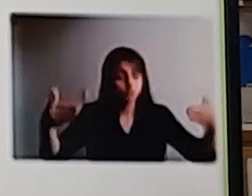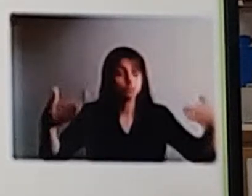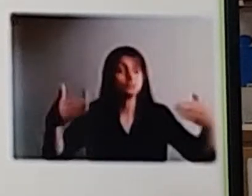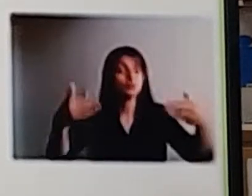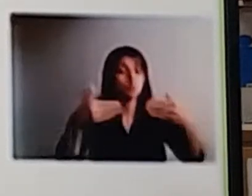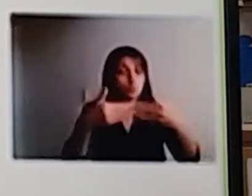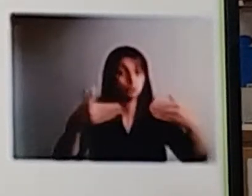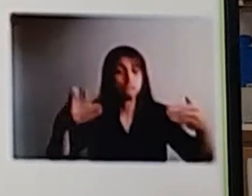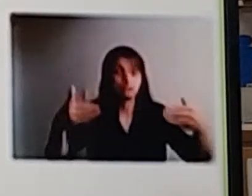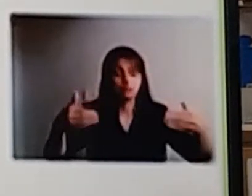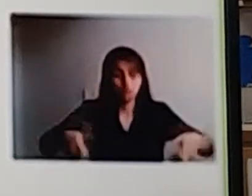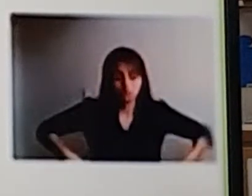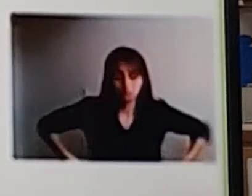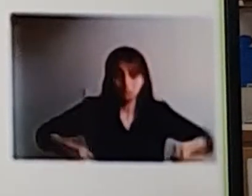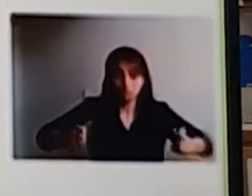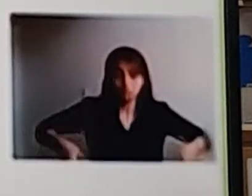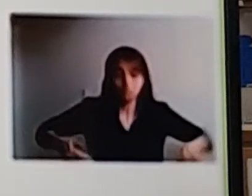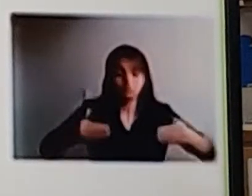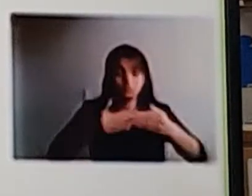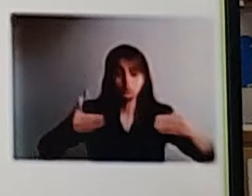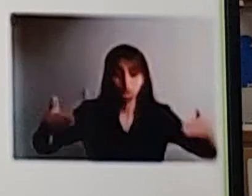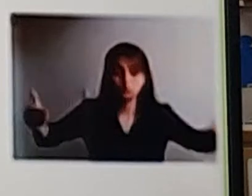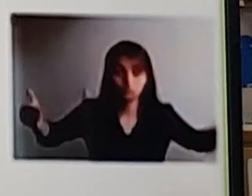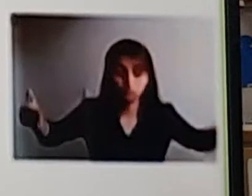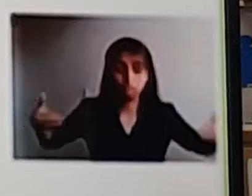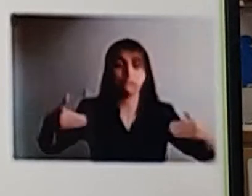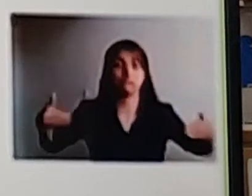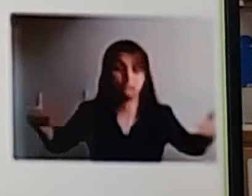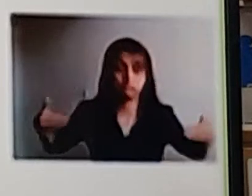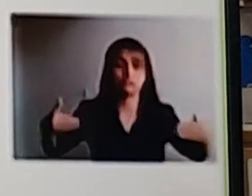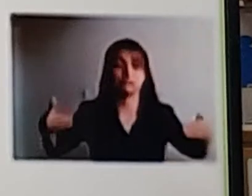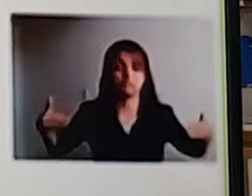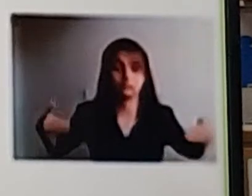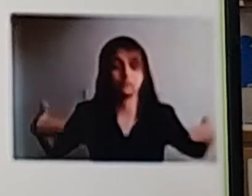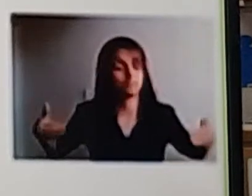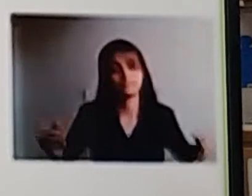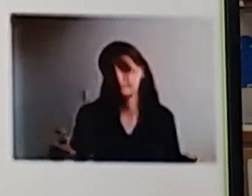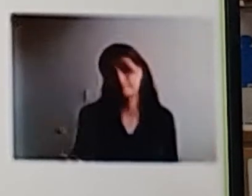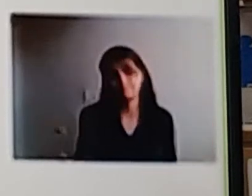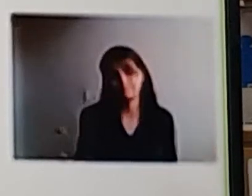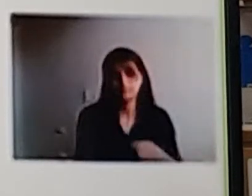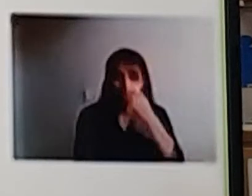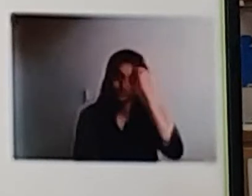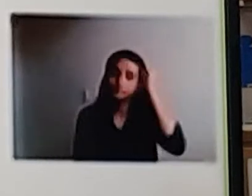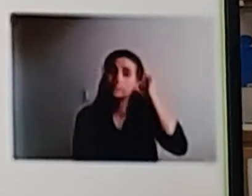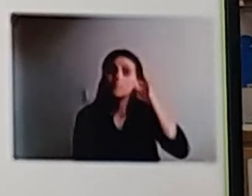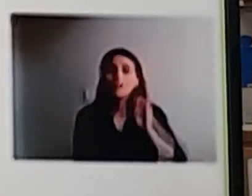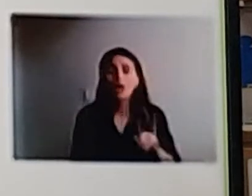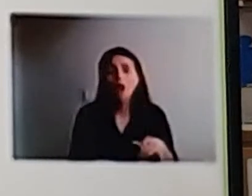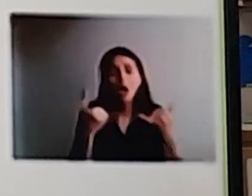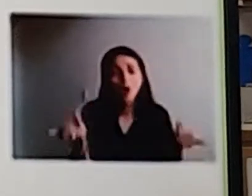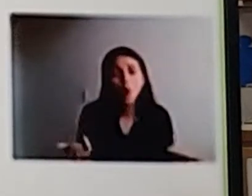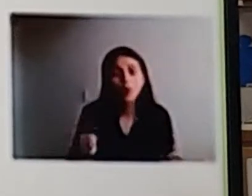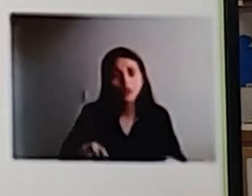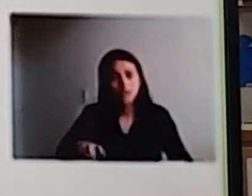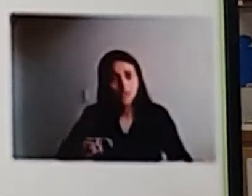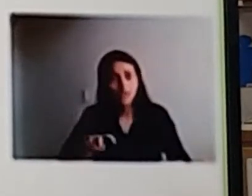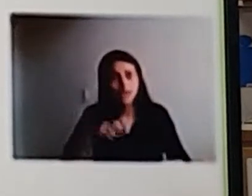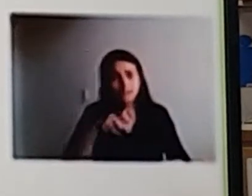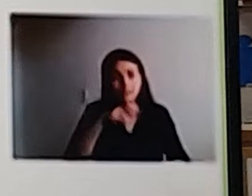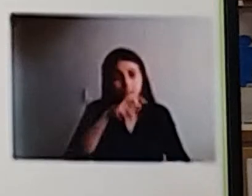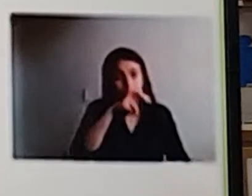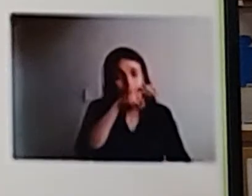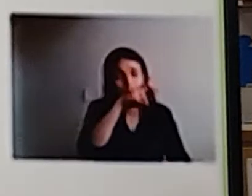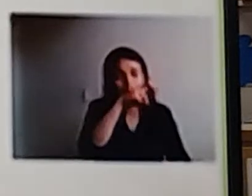The stairs, inside stairs is very important for the old people or disabled people who are